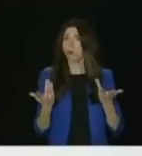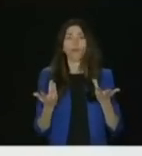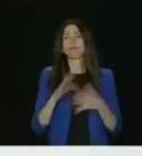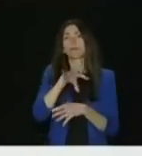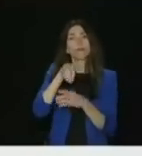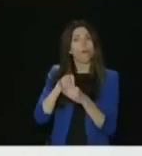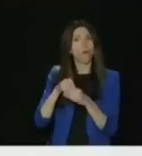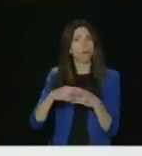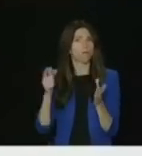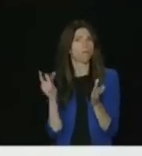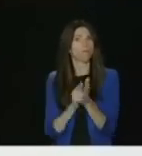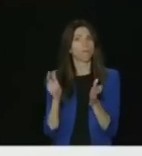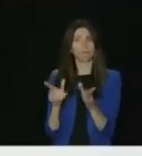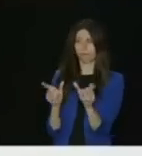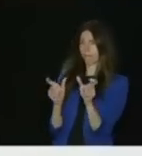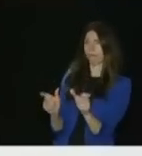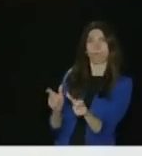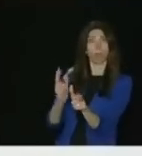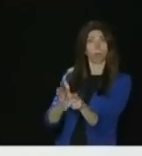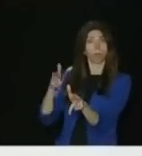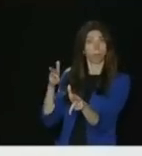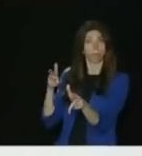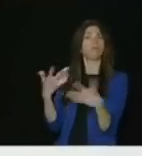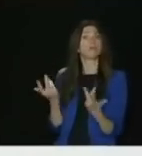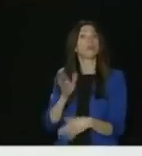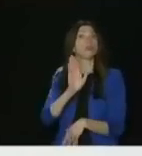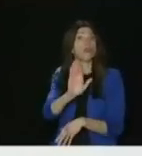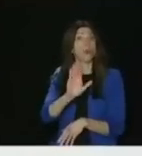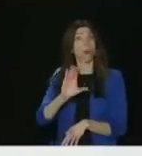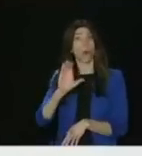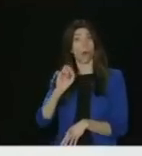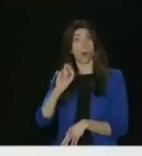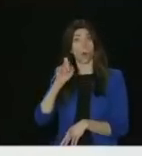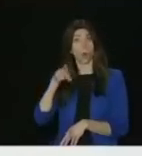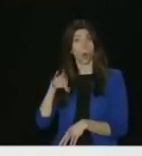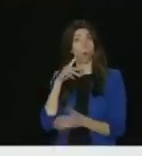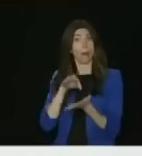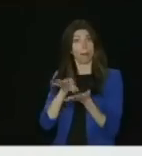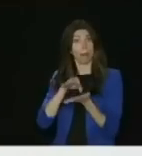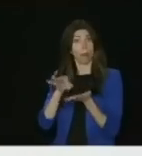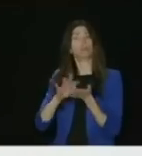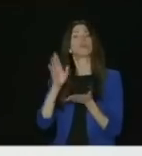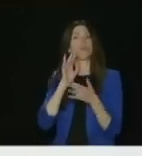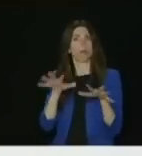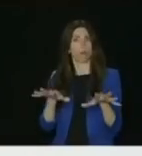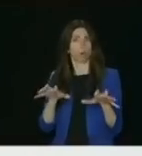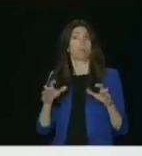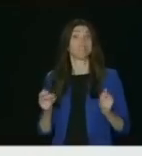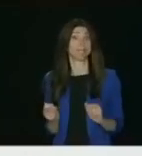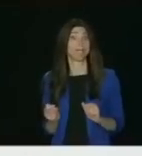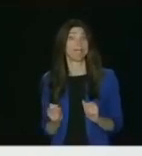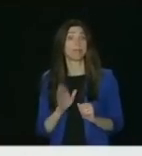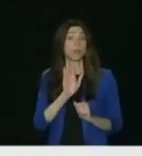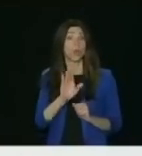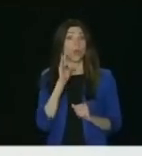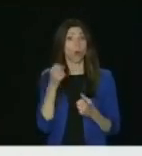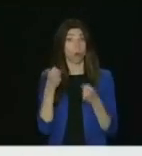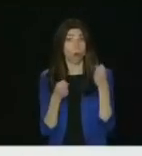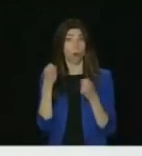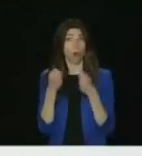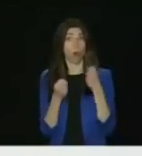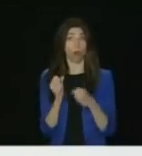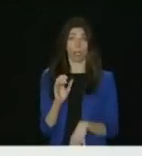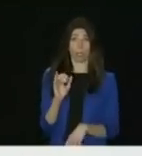illegal blockades, your corporate accounts will be frozen. The insurance on your vehicle will